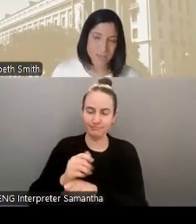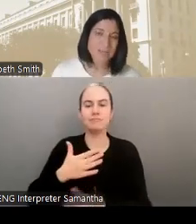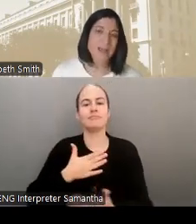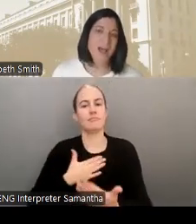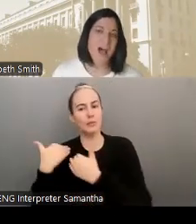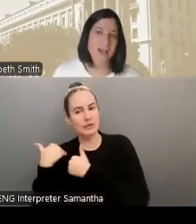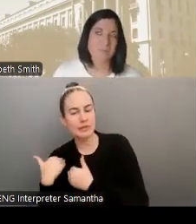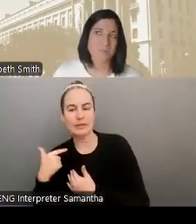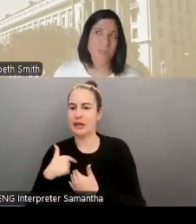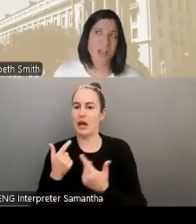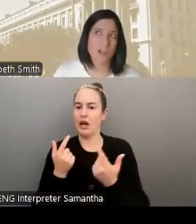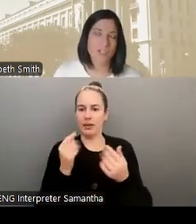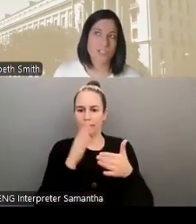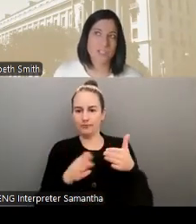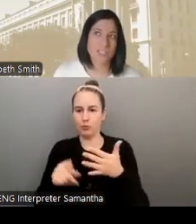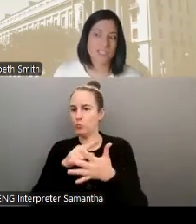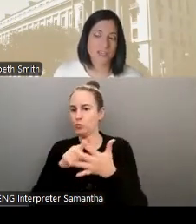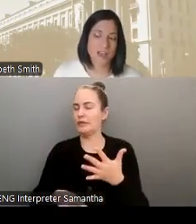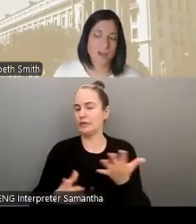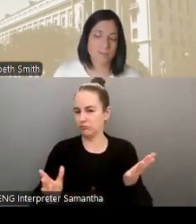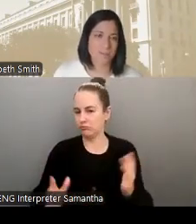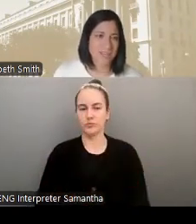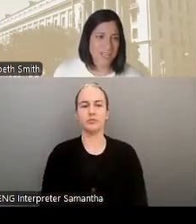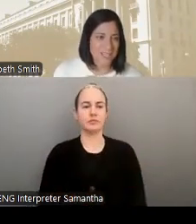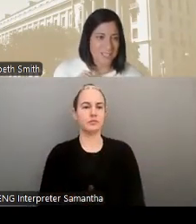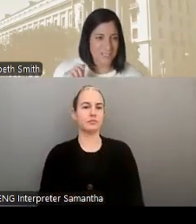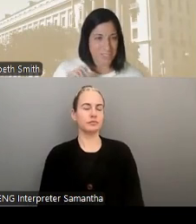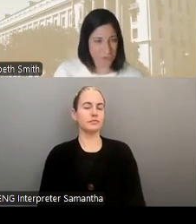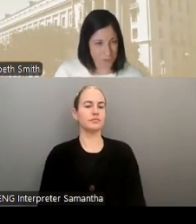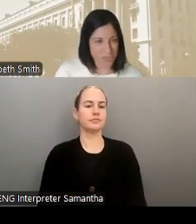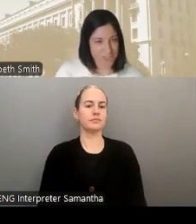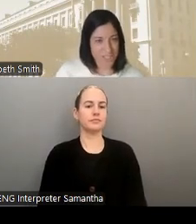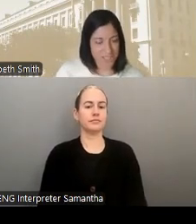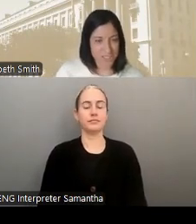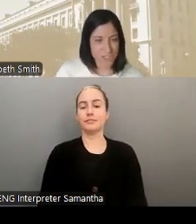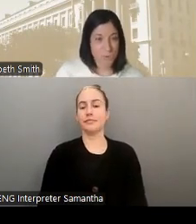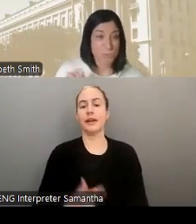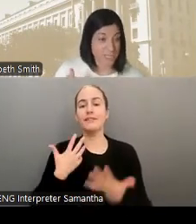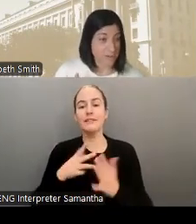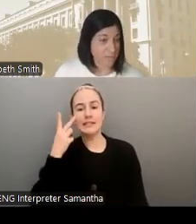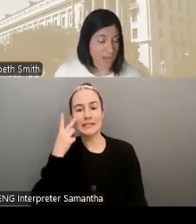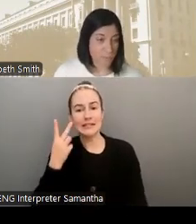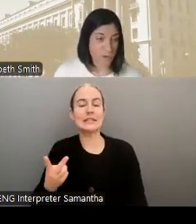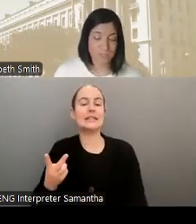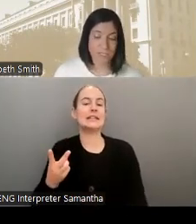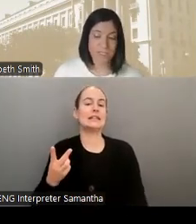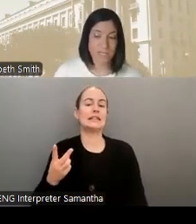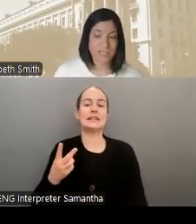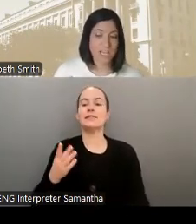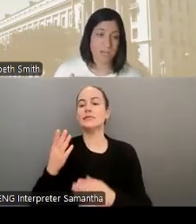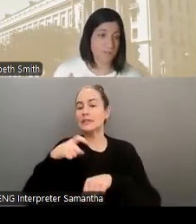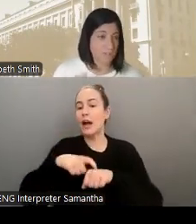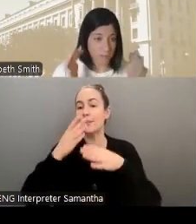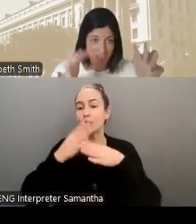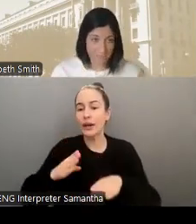I do. I've also seen signature pages attesting to a breakdown of time where somebody says,